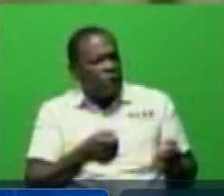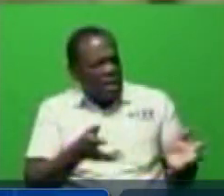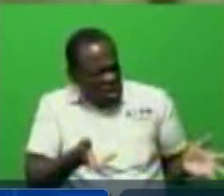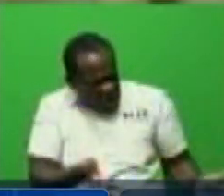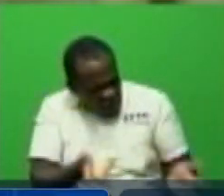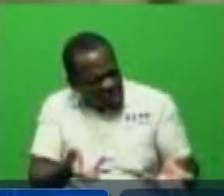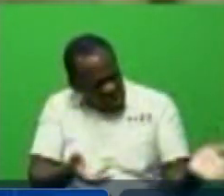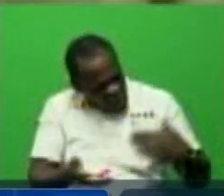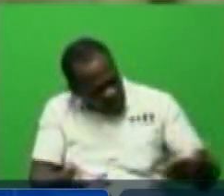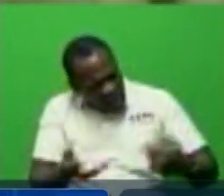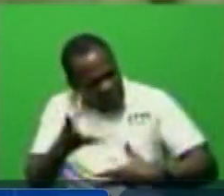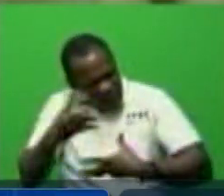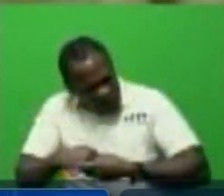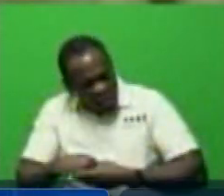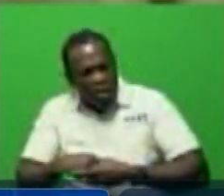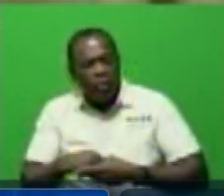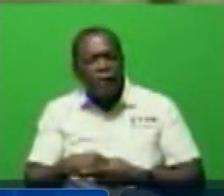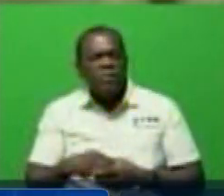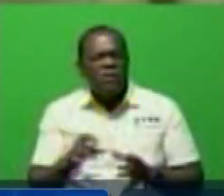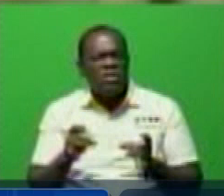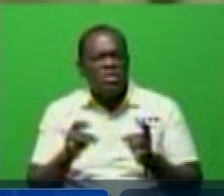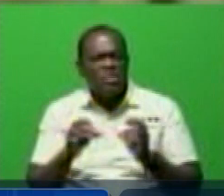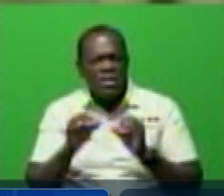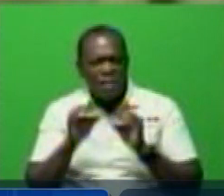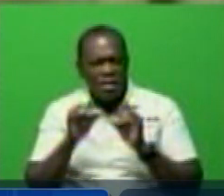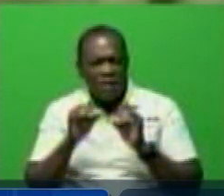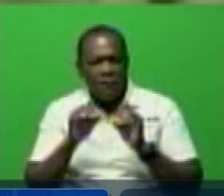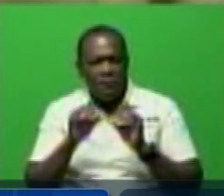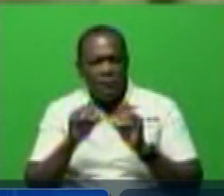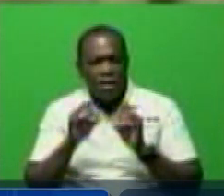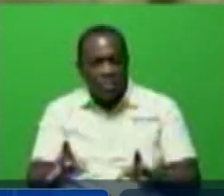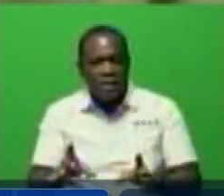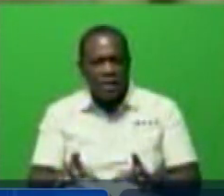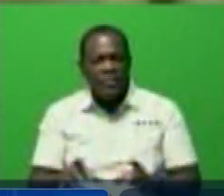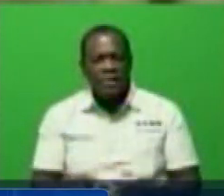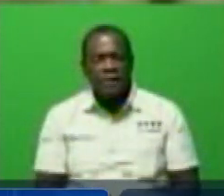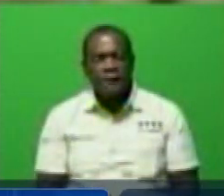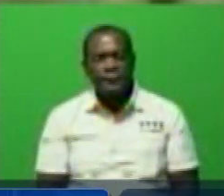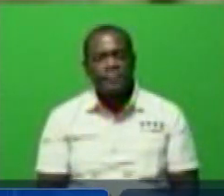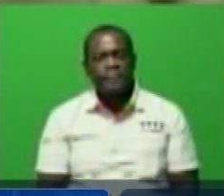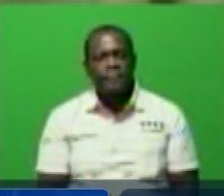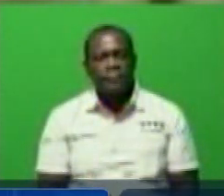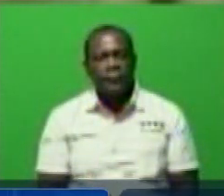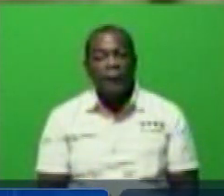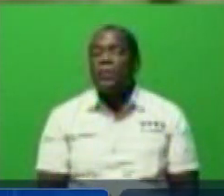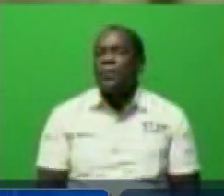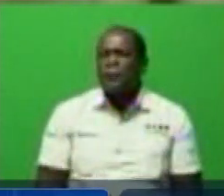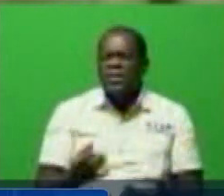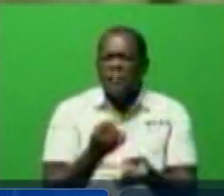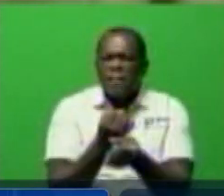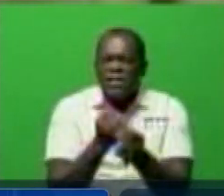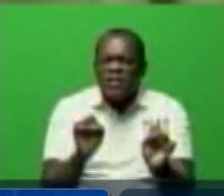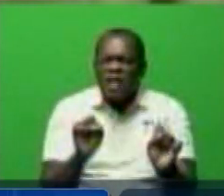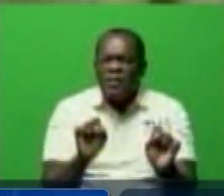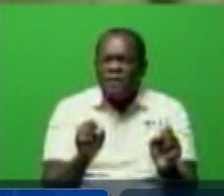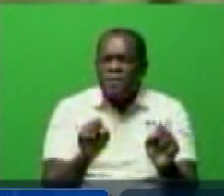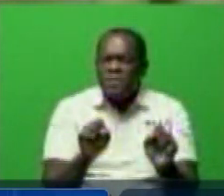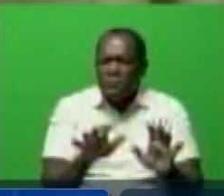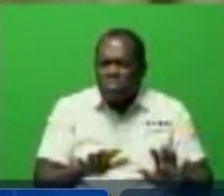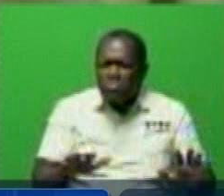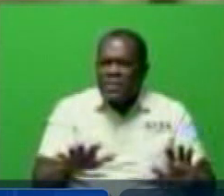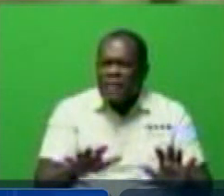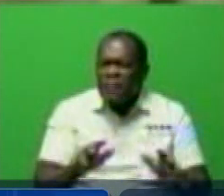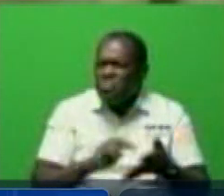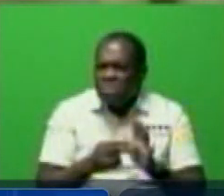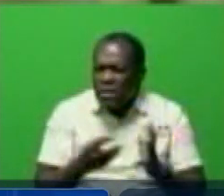Minister of Youth Development and National Service Foster Cummings said the government will do all that's possible to invest in young people. Speaking during